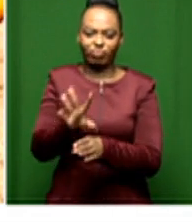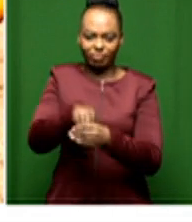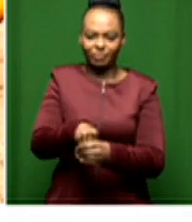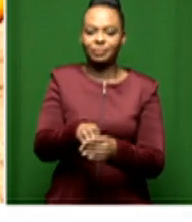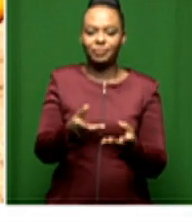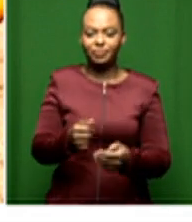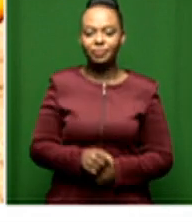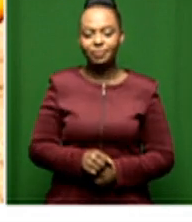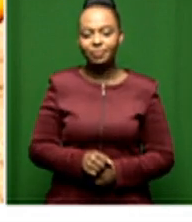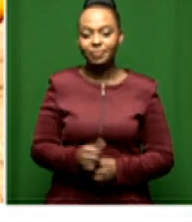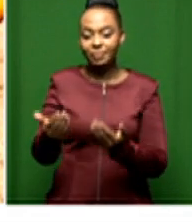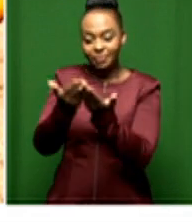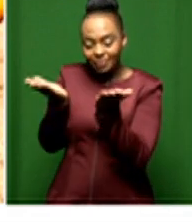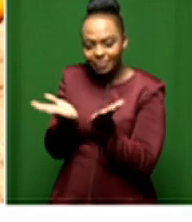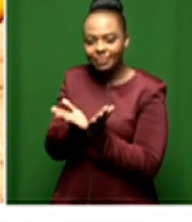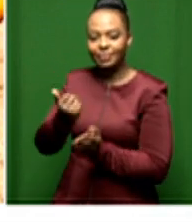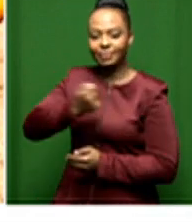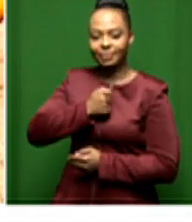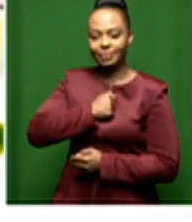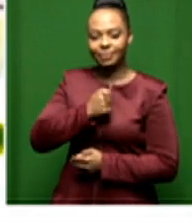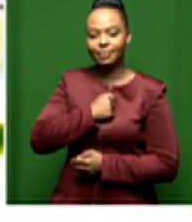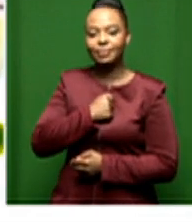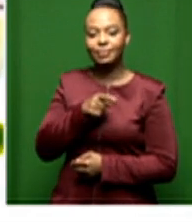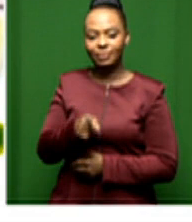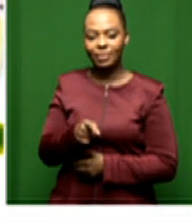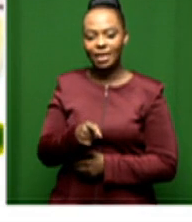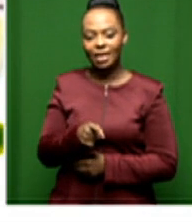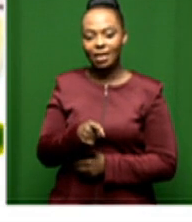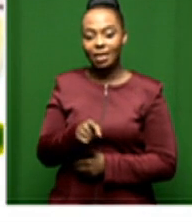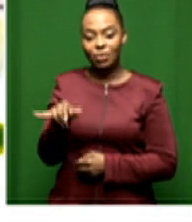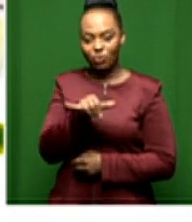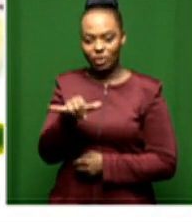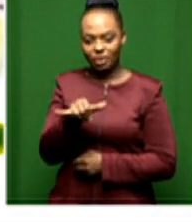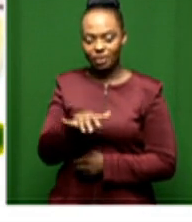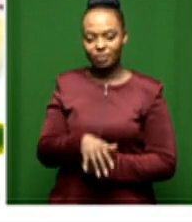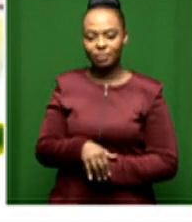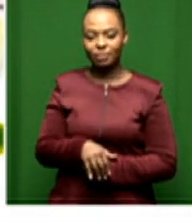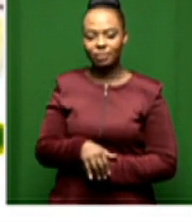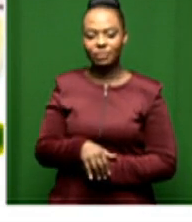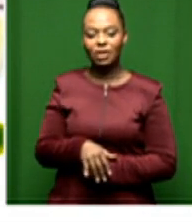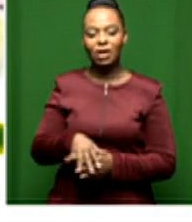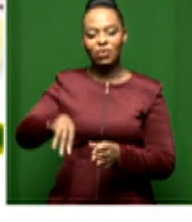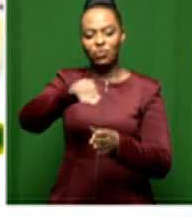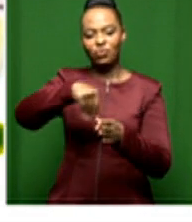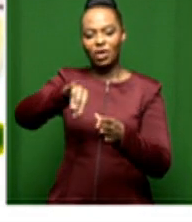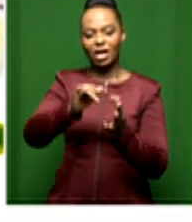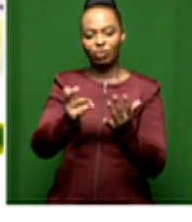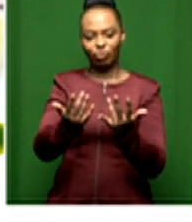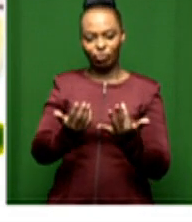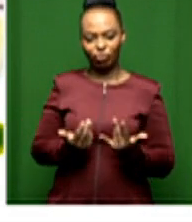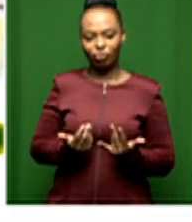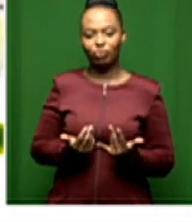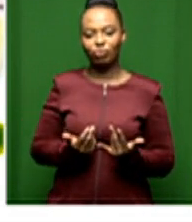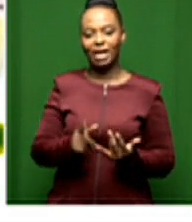There's always a dish of mine which has to have thyme. But fresh thyme also. It's the smell, it's